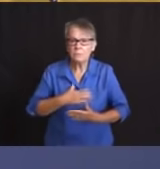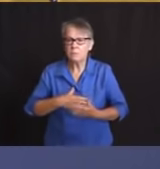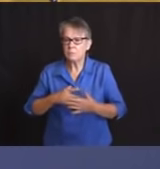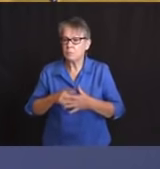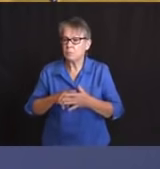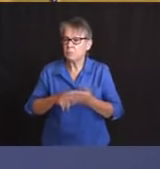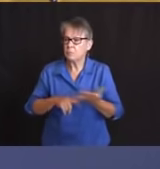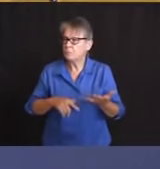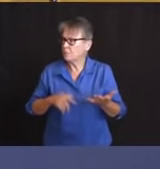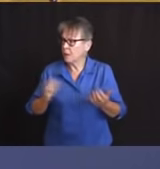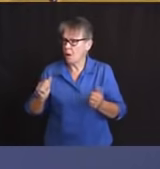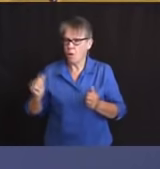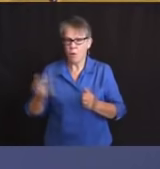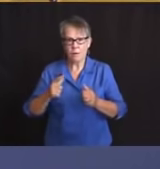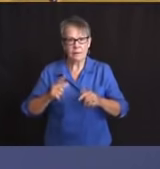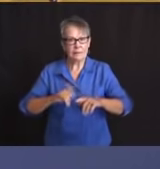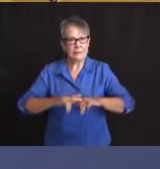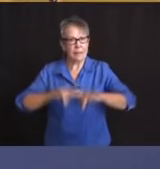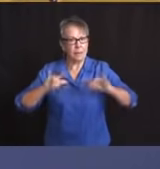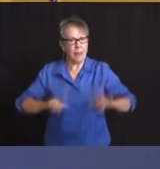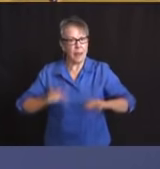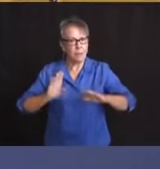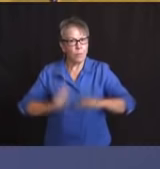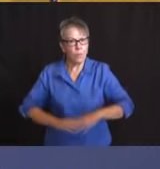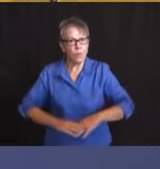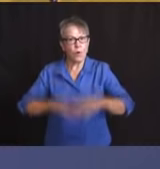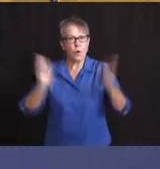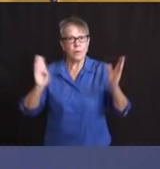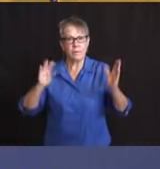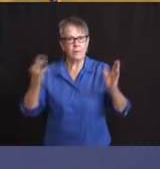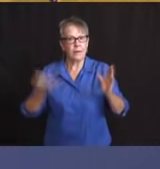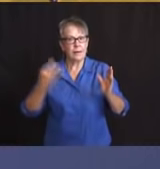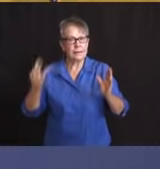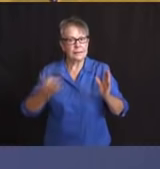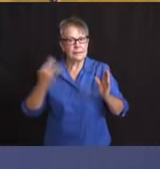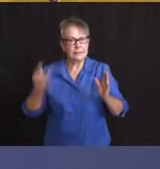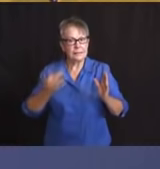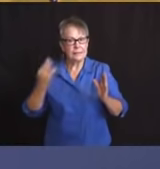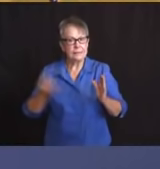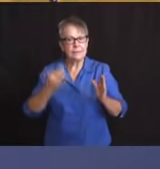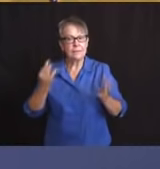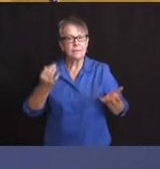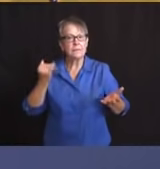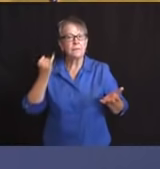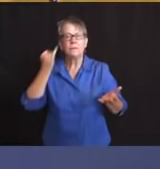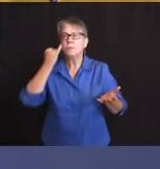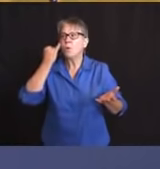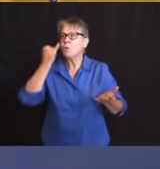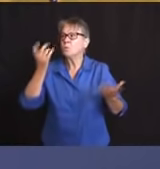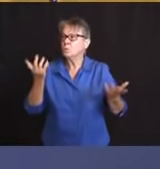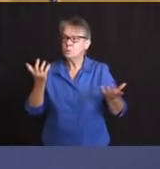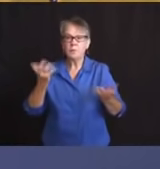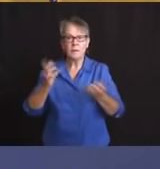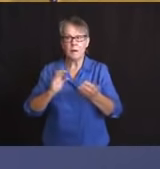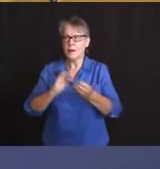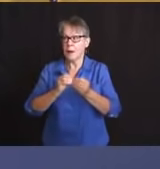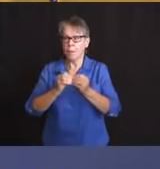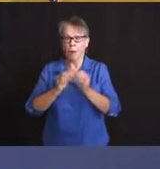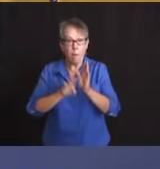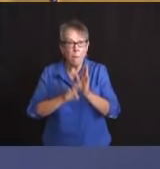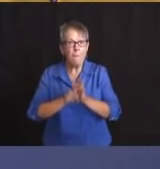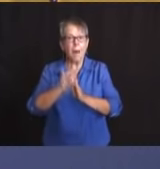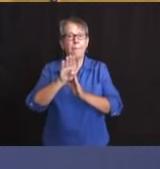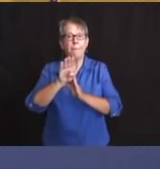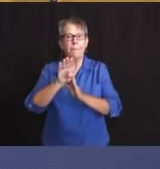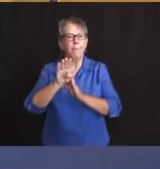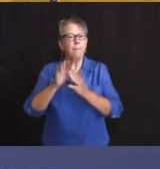We have deliberately tried to space, so group in small steps together, 1 or 2 or maybe 3 at the same time. So you go